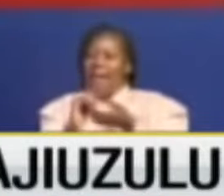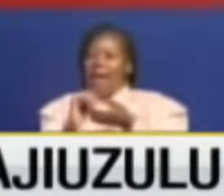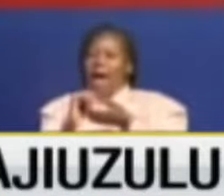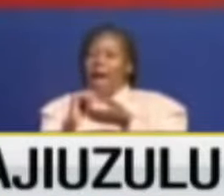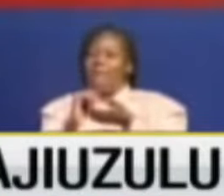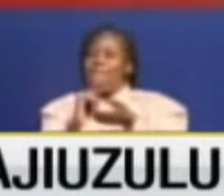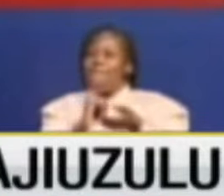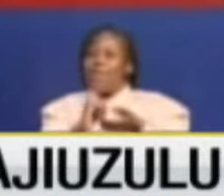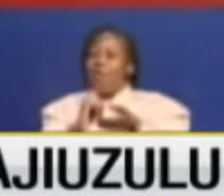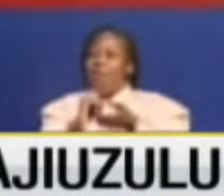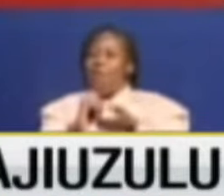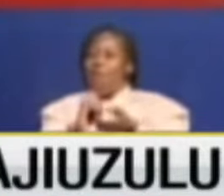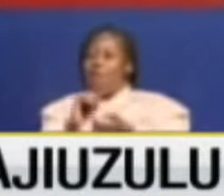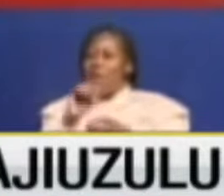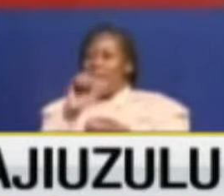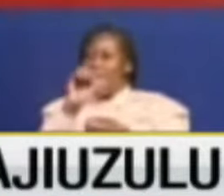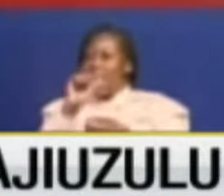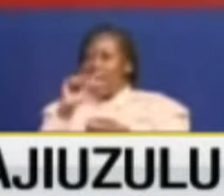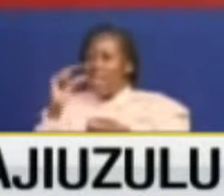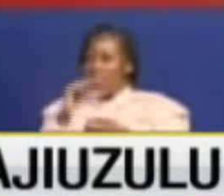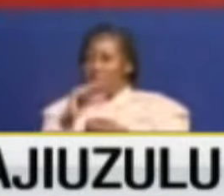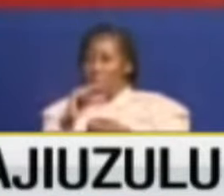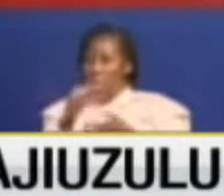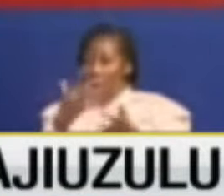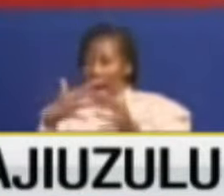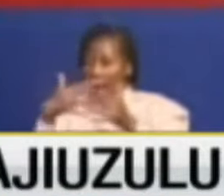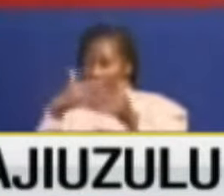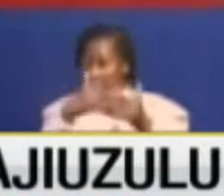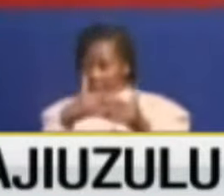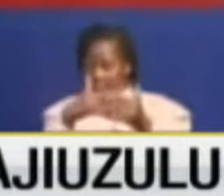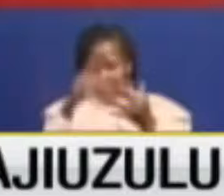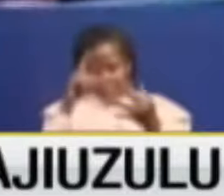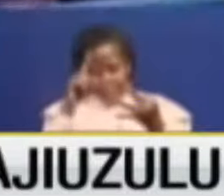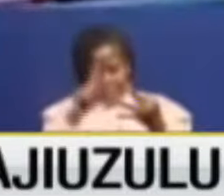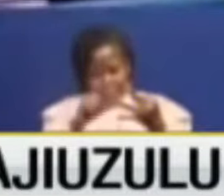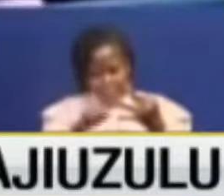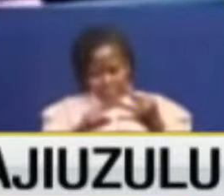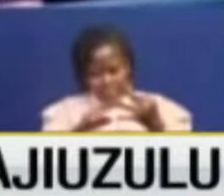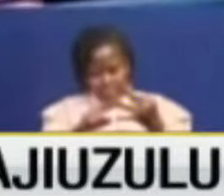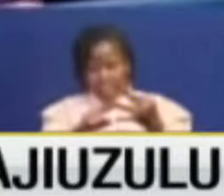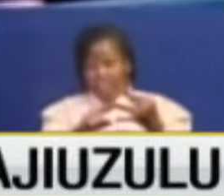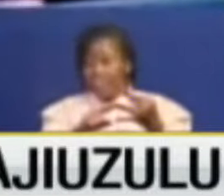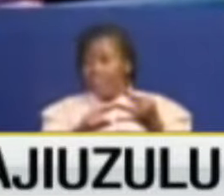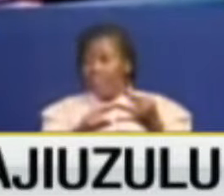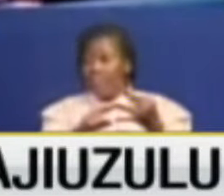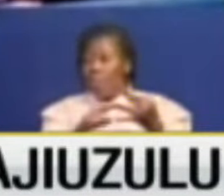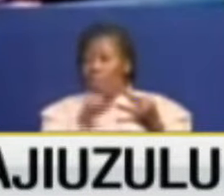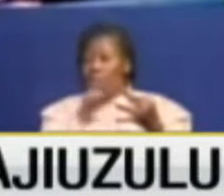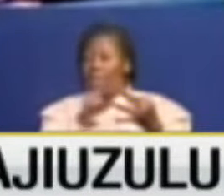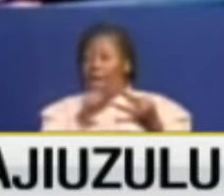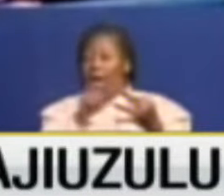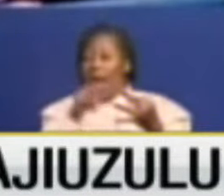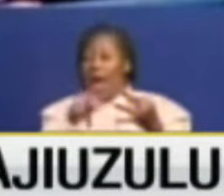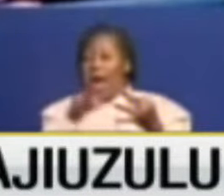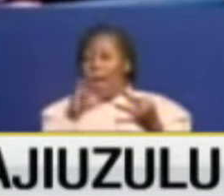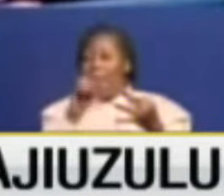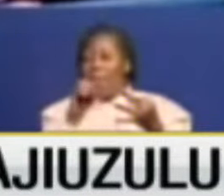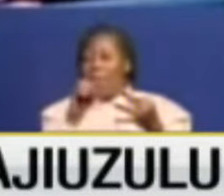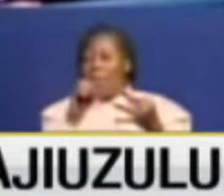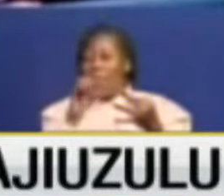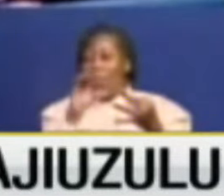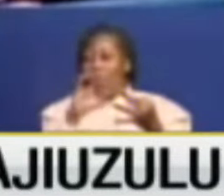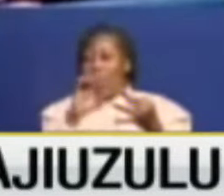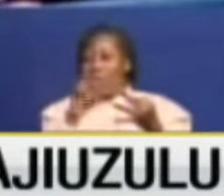General of the United States of America. Number two, he served as the prosecutor at